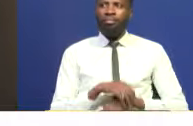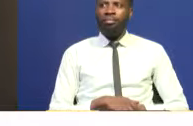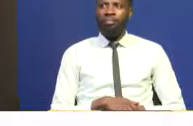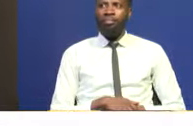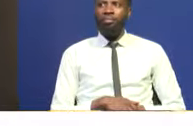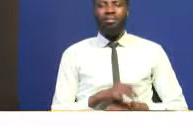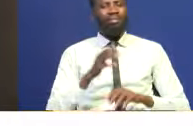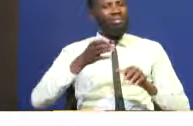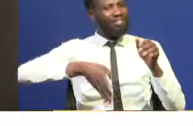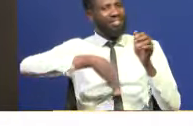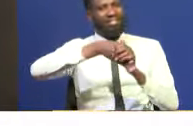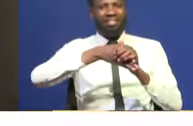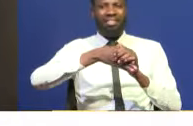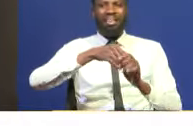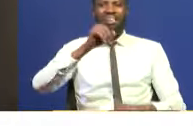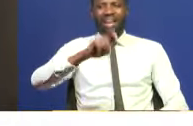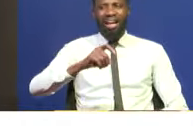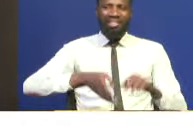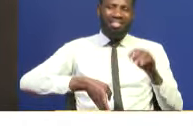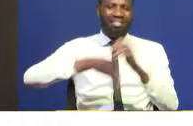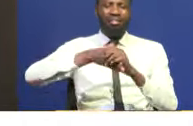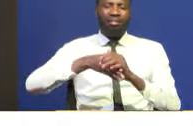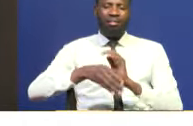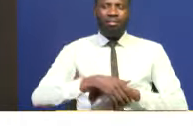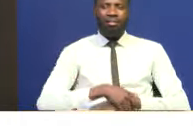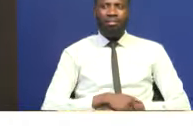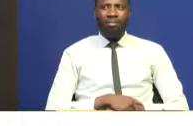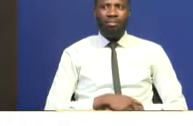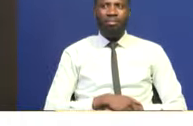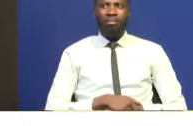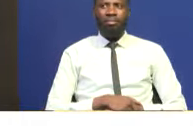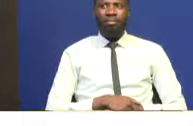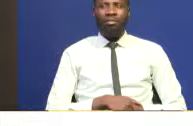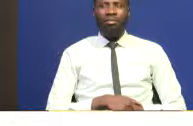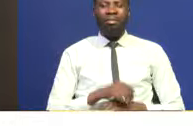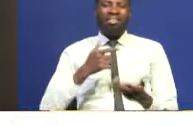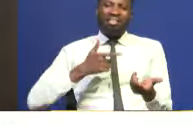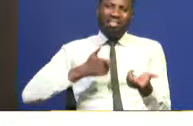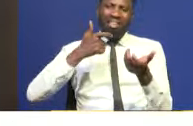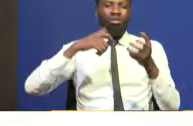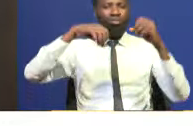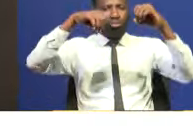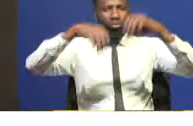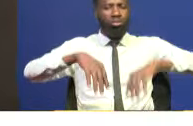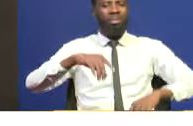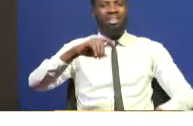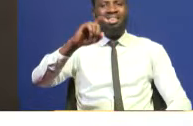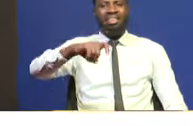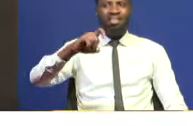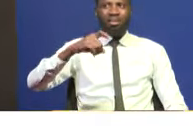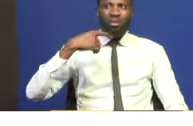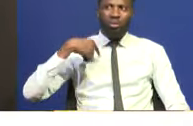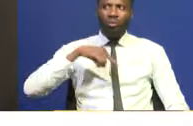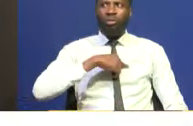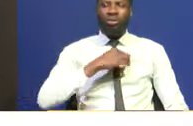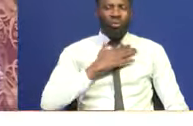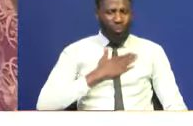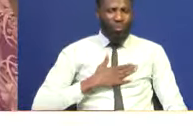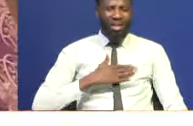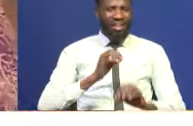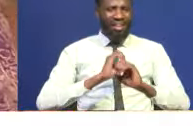Watoke waache na kukana dance ndako wawachane na kanisa kabisa, kama hataki aende